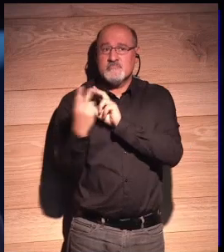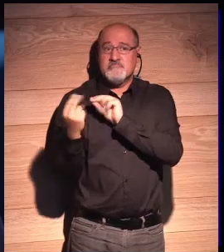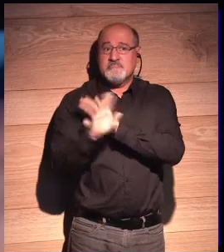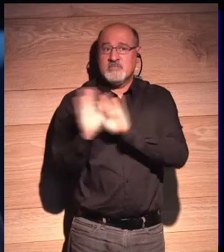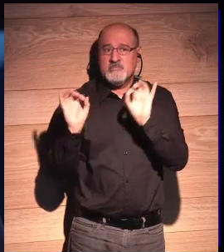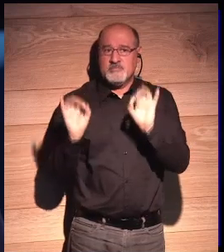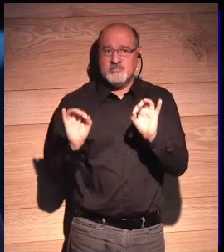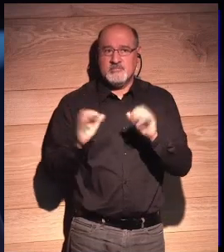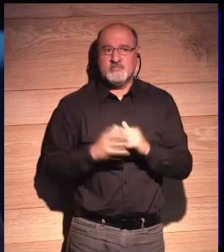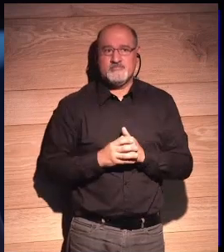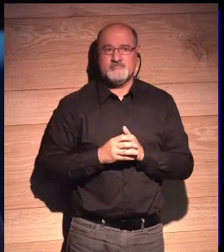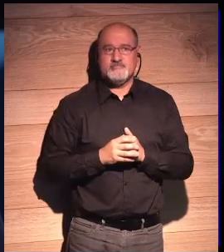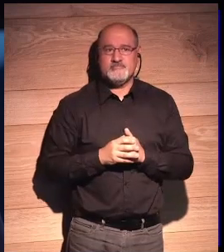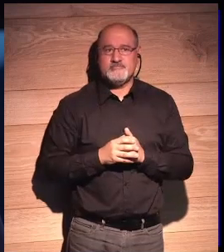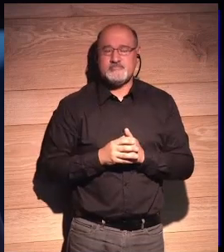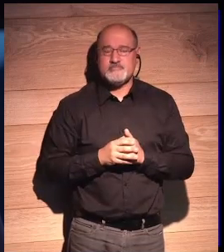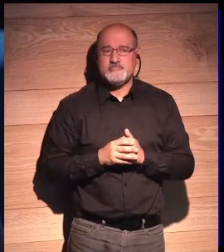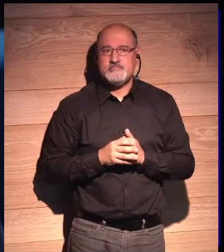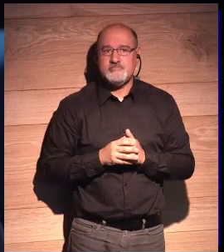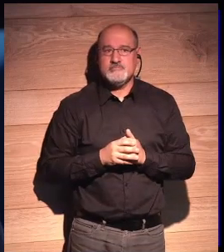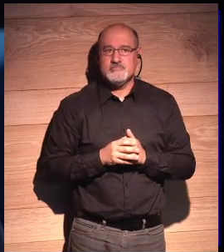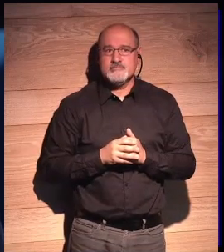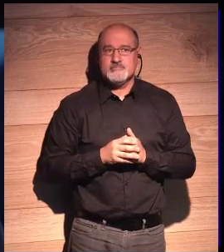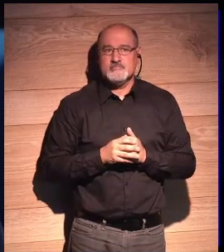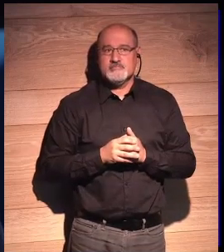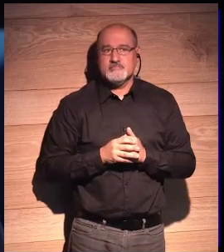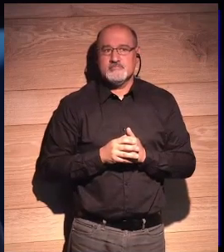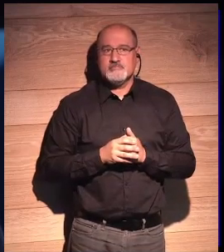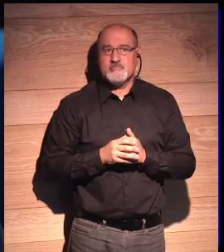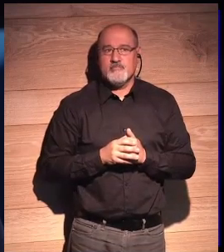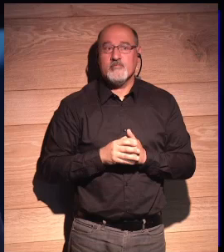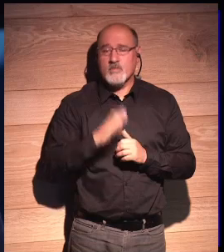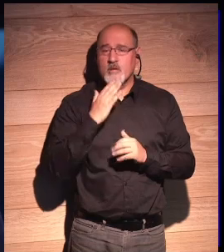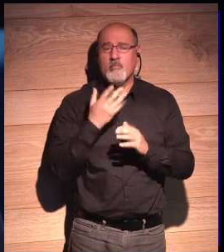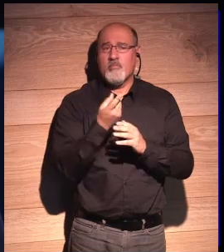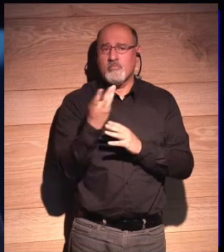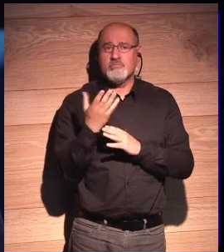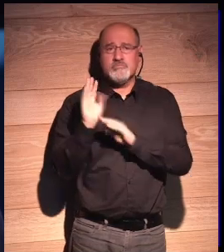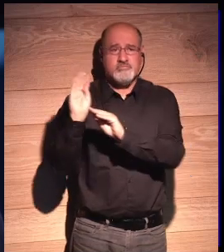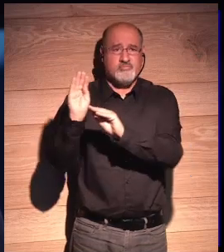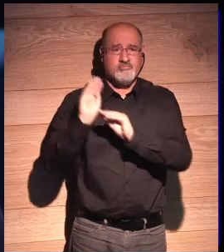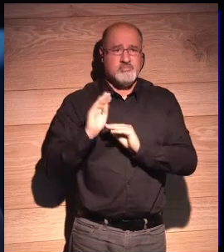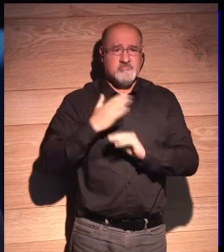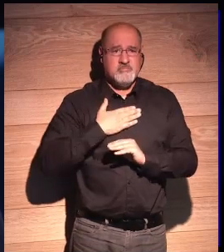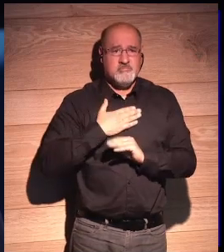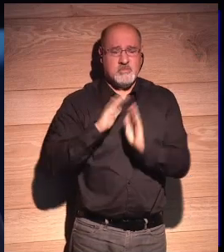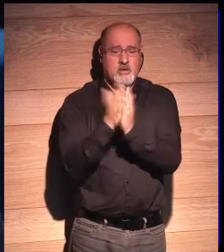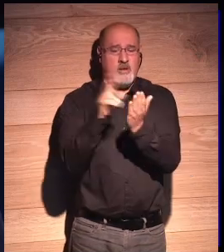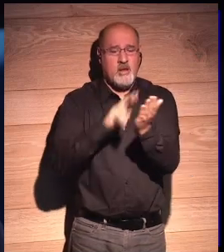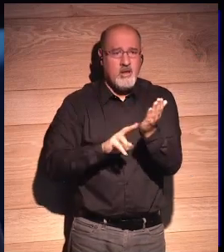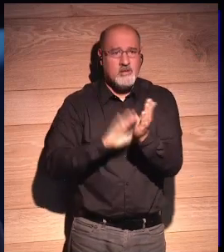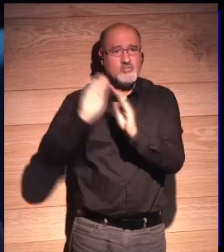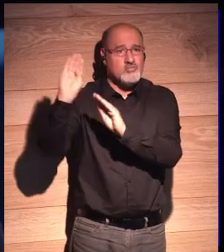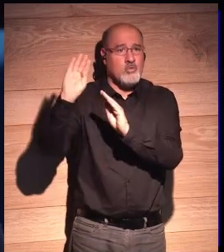all had a shorthand when we met, because we'd read each other's comics, Like anytime you talk to somebody